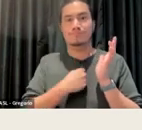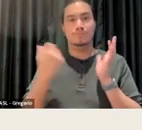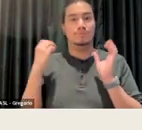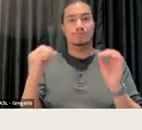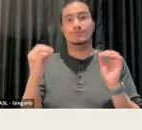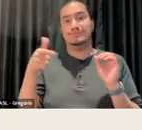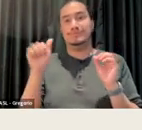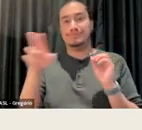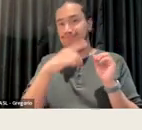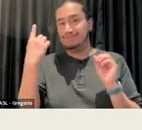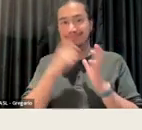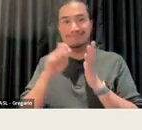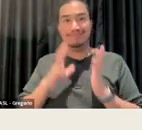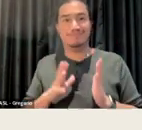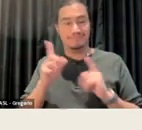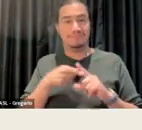was because I was told that there were no queer black writers.